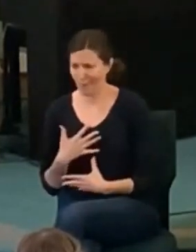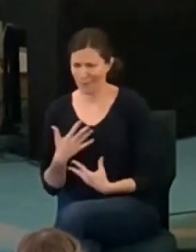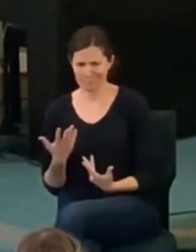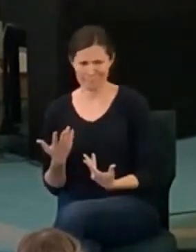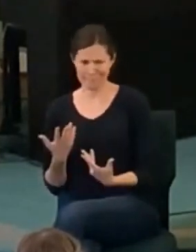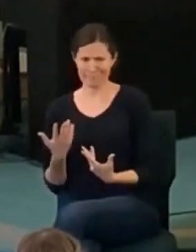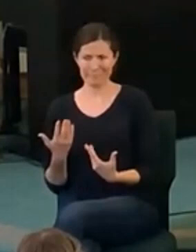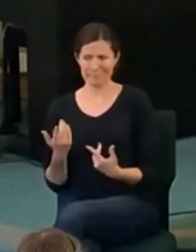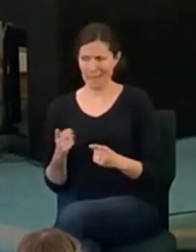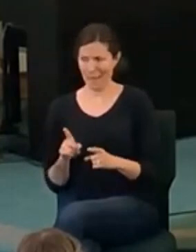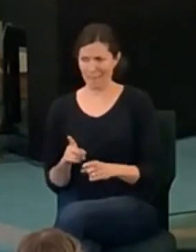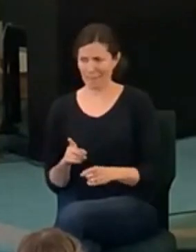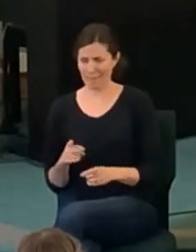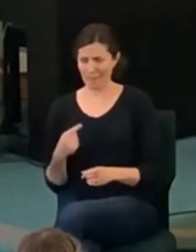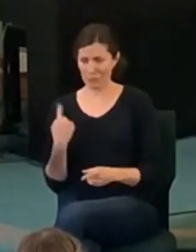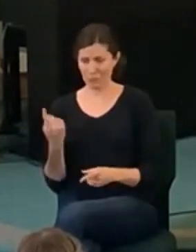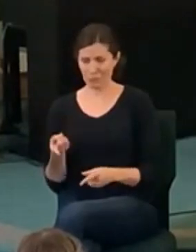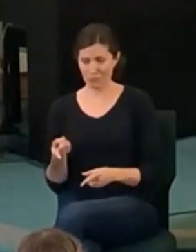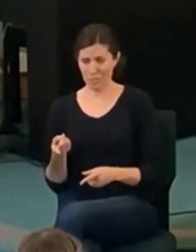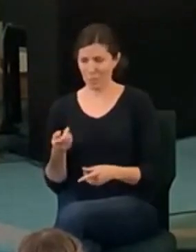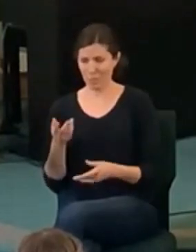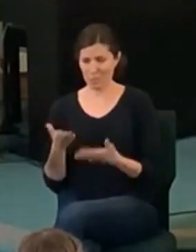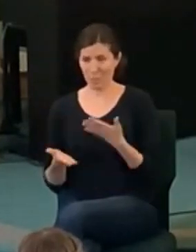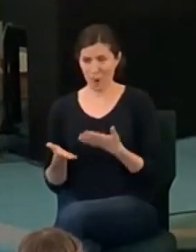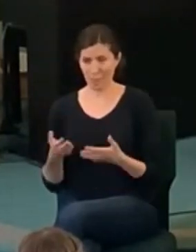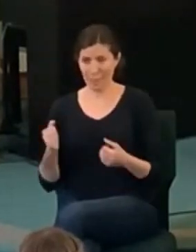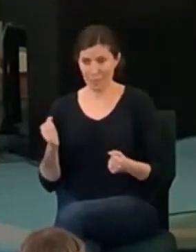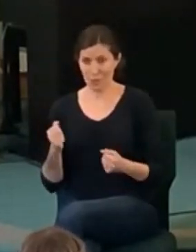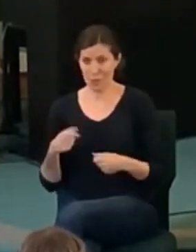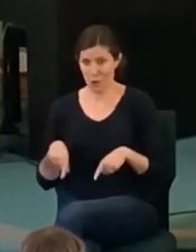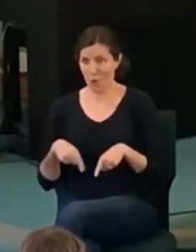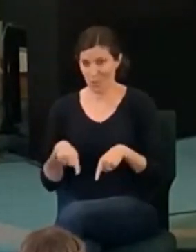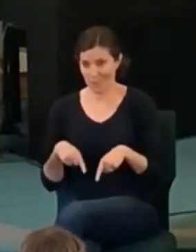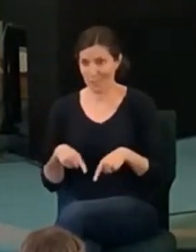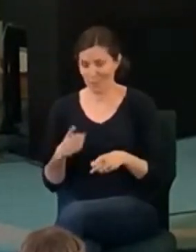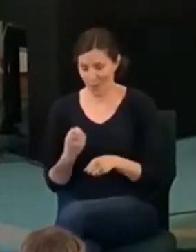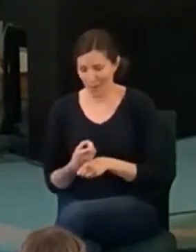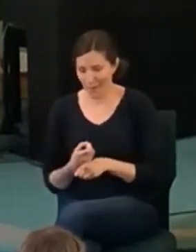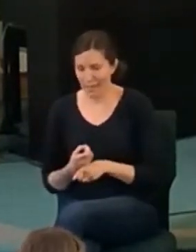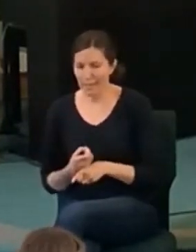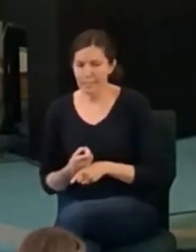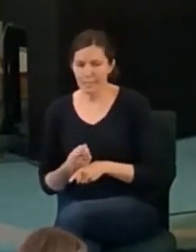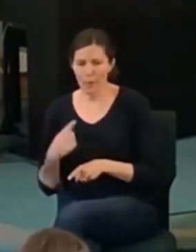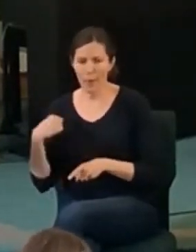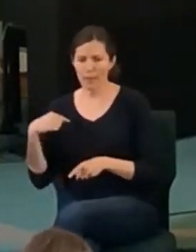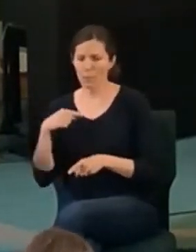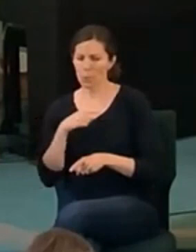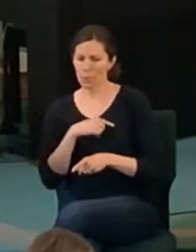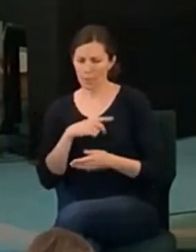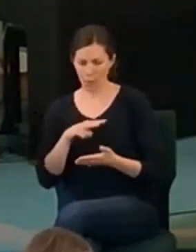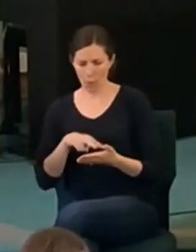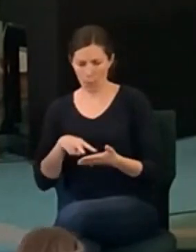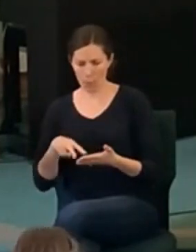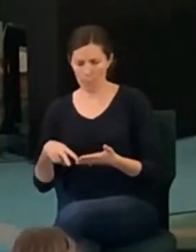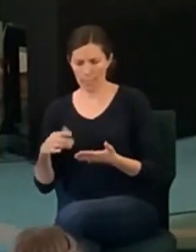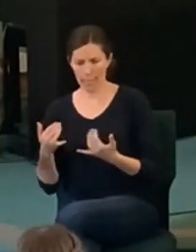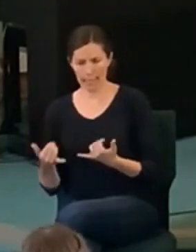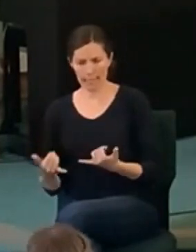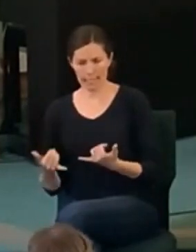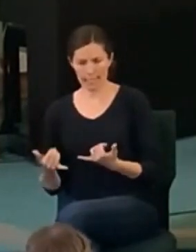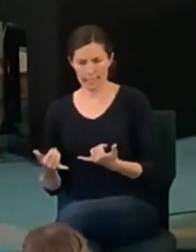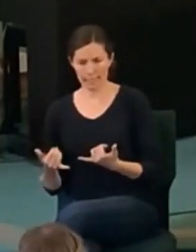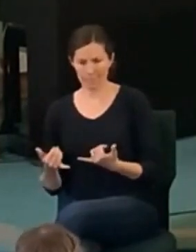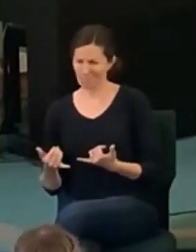see her. It says they set her in the center of the court. She's in plain sight of everyone. She's